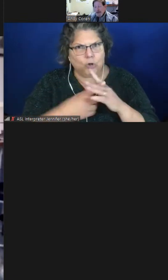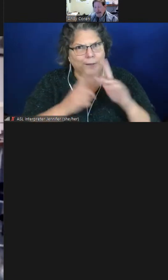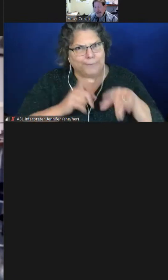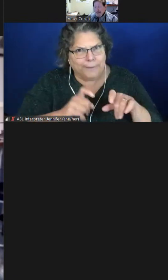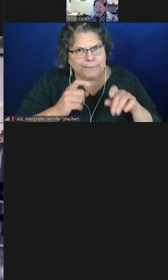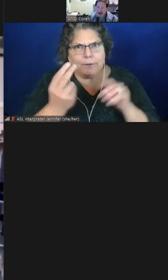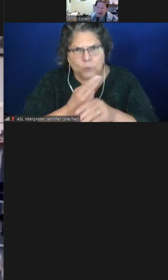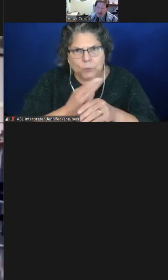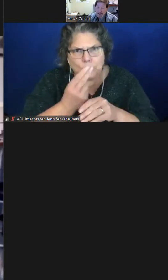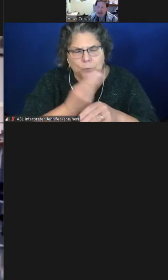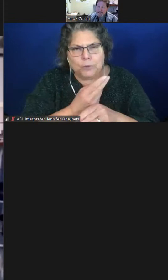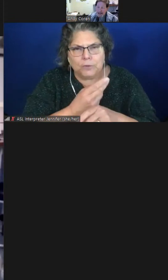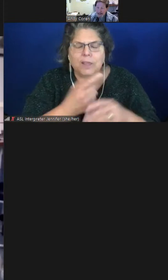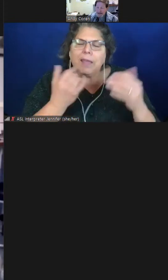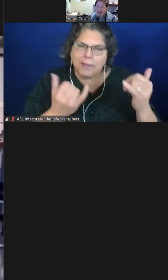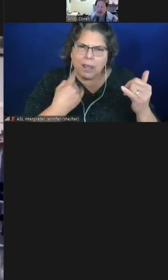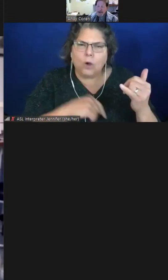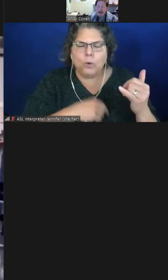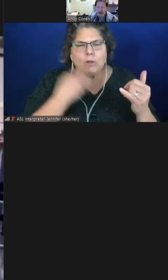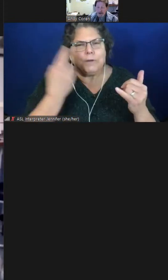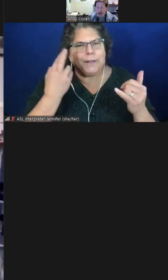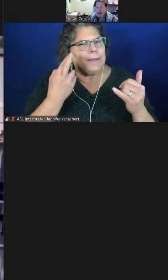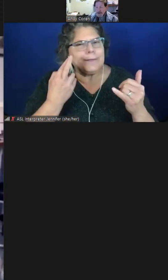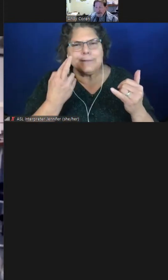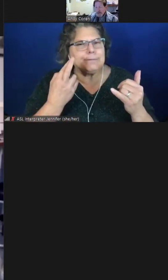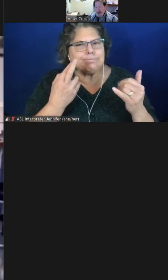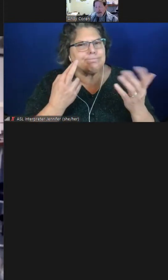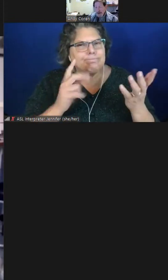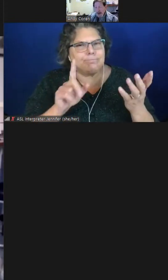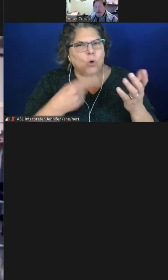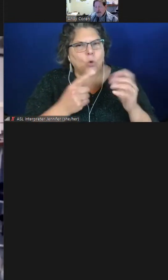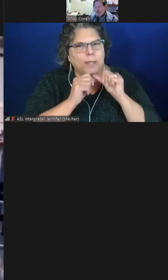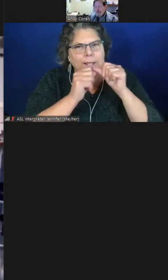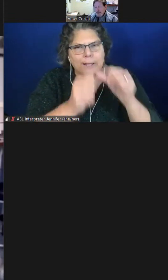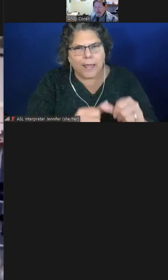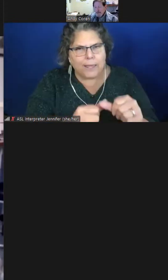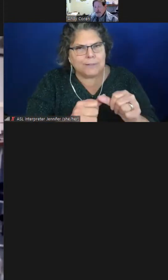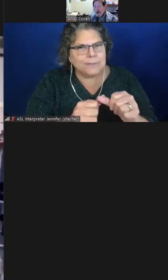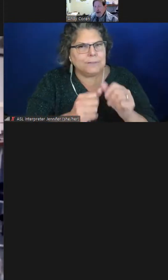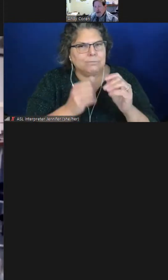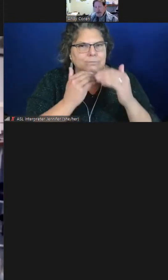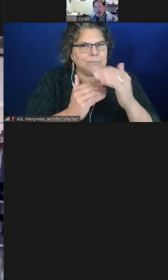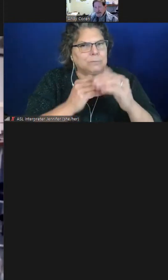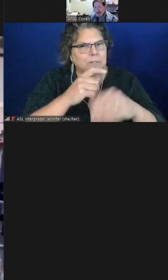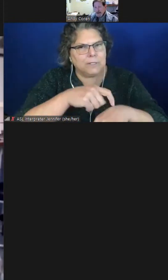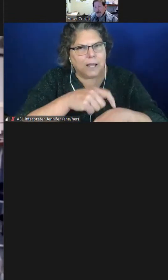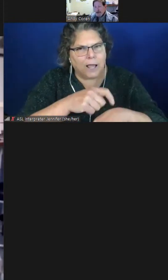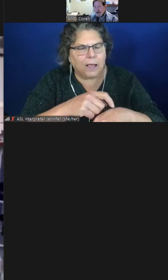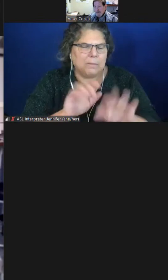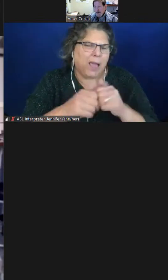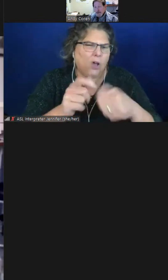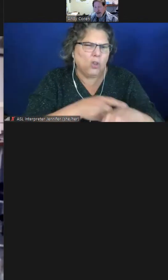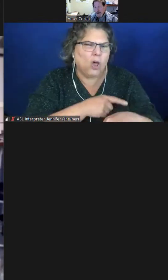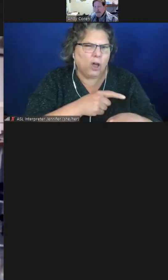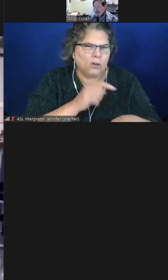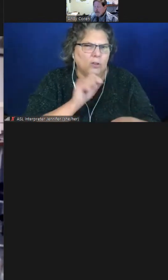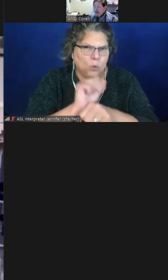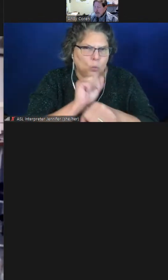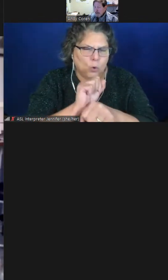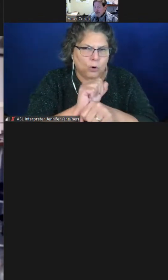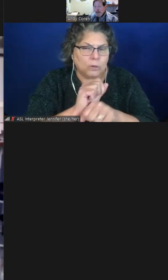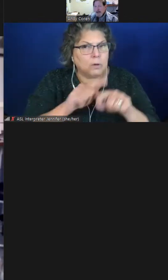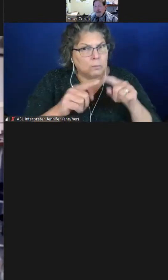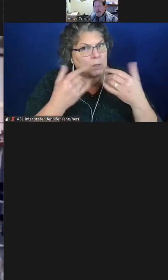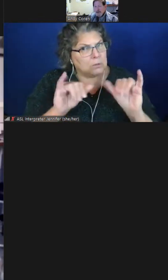we're understanding that they only lasted a certain amount of time, or their effectiveness only lasted a certain amount of time, but they